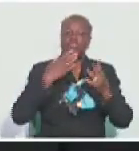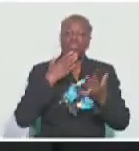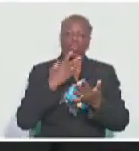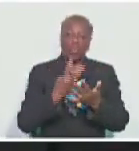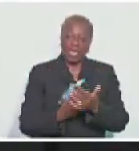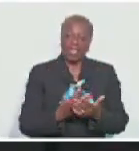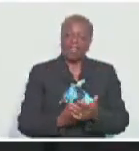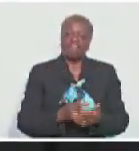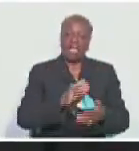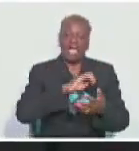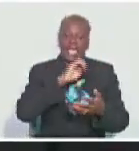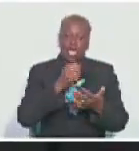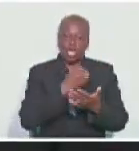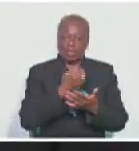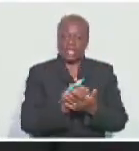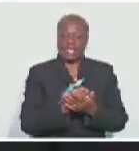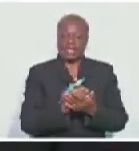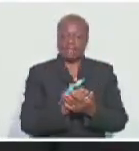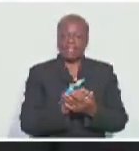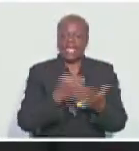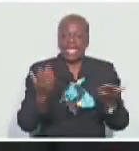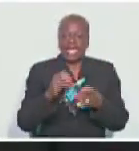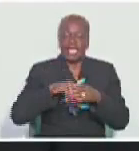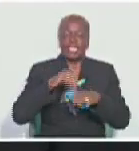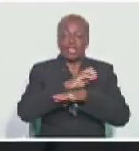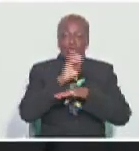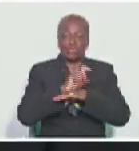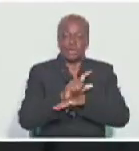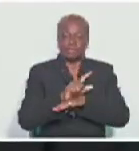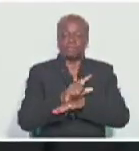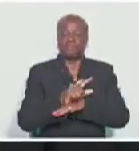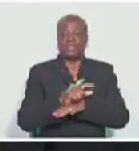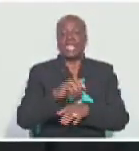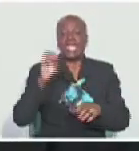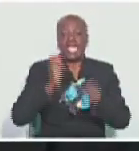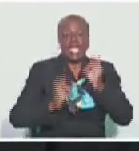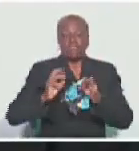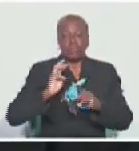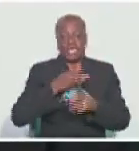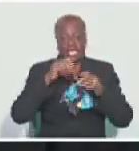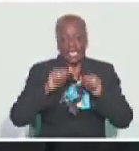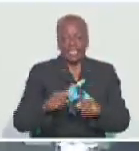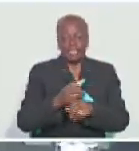Eleuthera. And so if we can get those things done, I think we'll be well on our way.